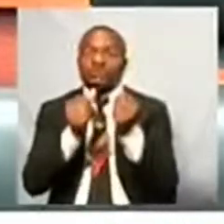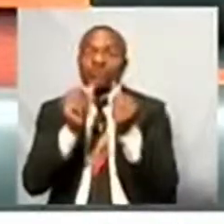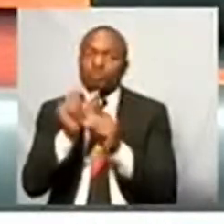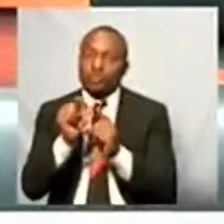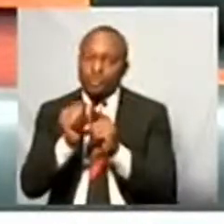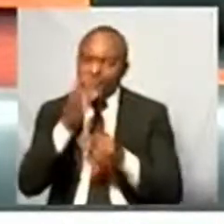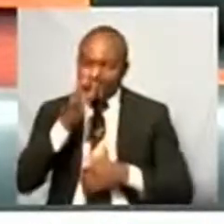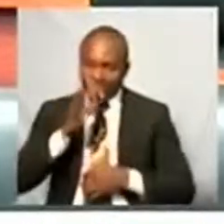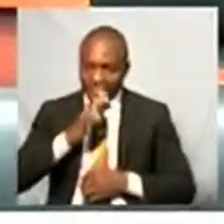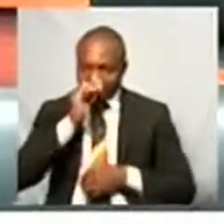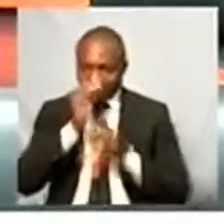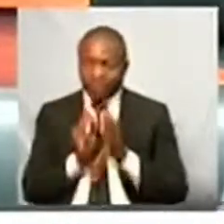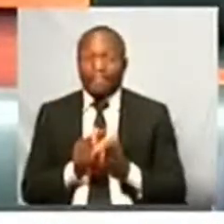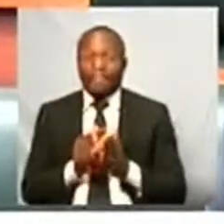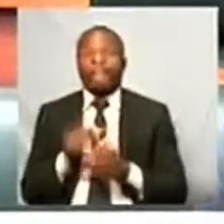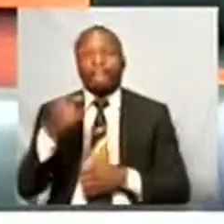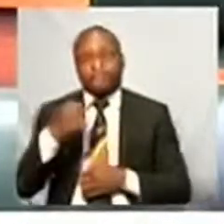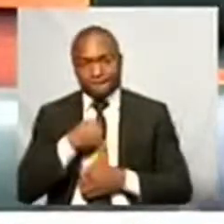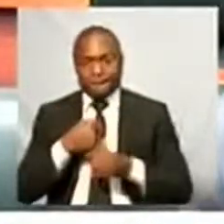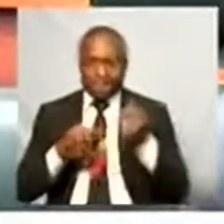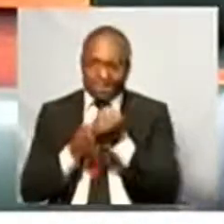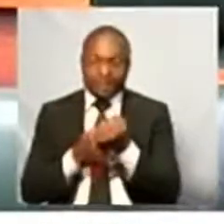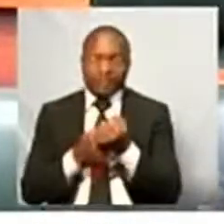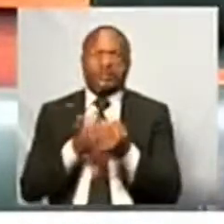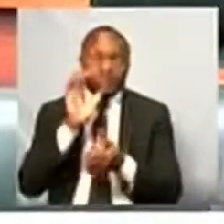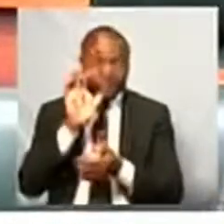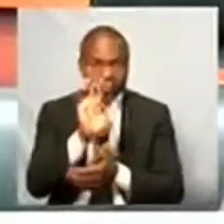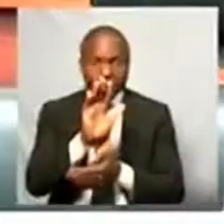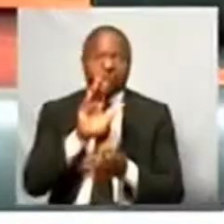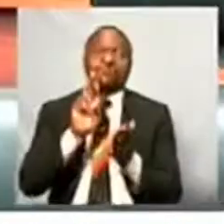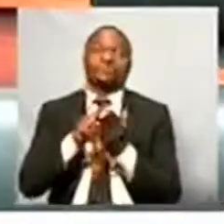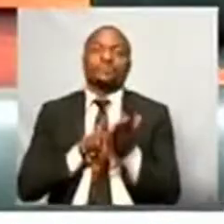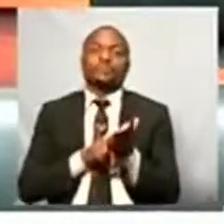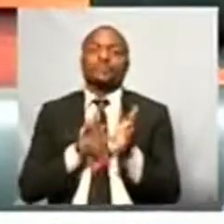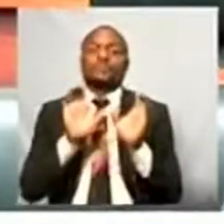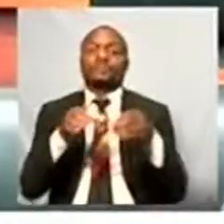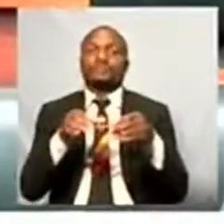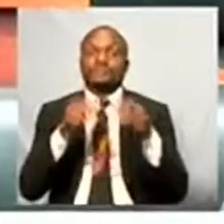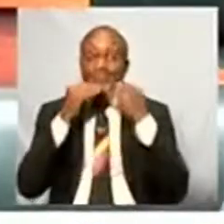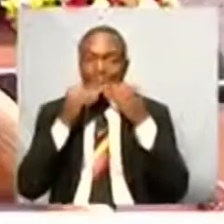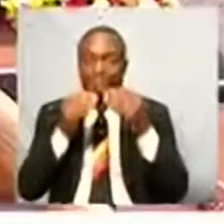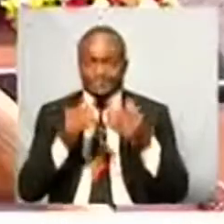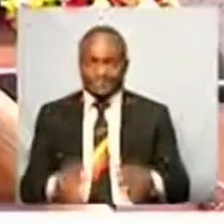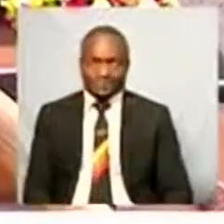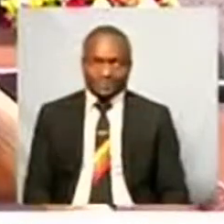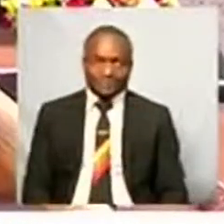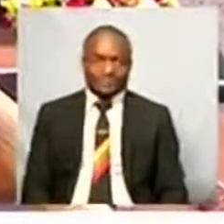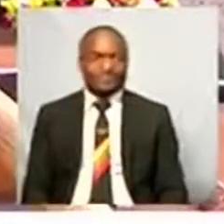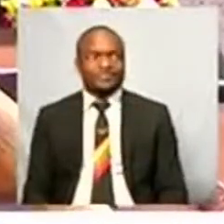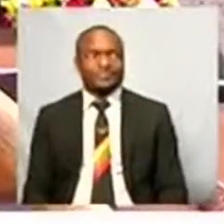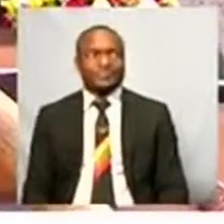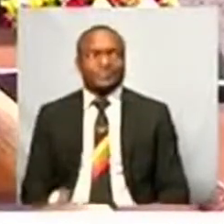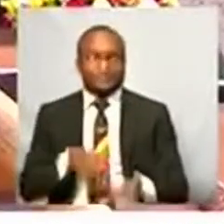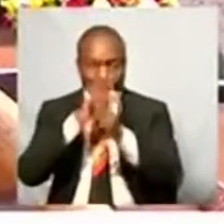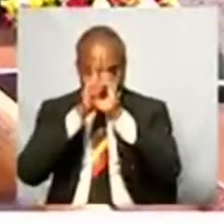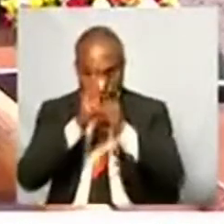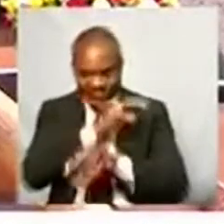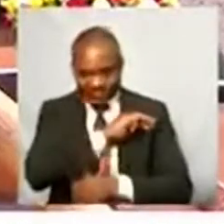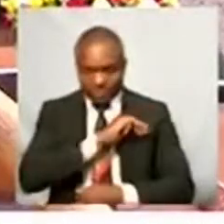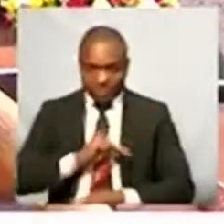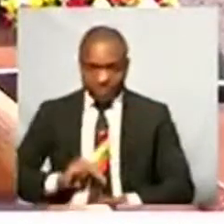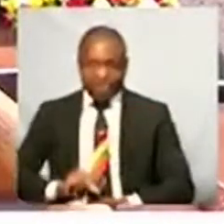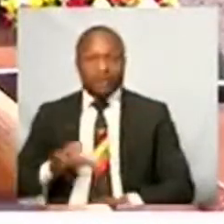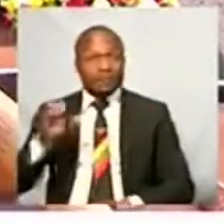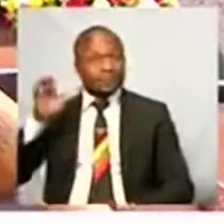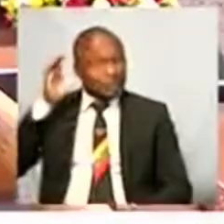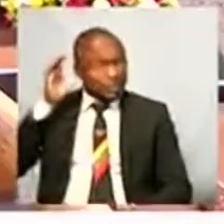Madam Speaker, I support your committee's report. Madam Speaker, I thank you. Thank you. The Honourable Member for